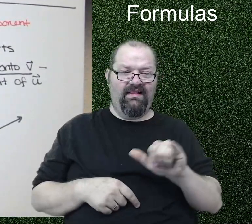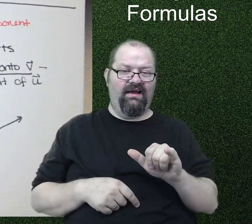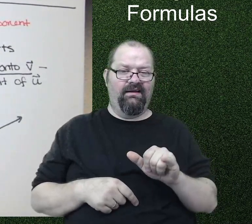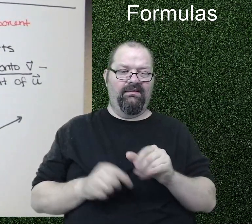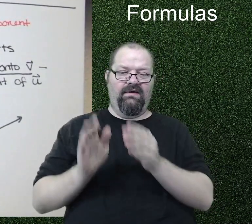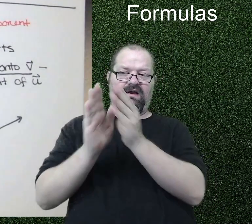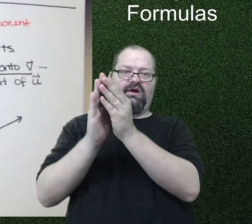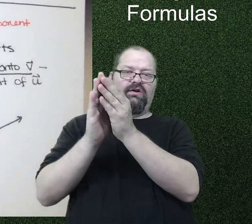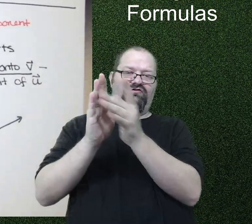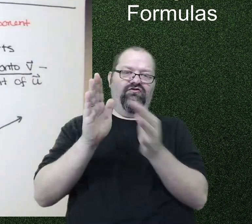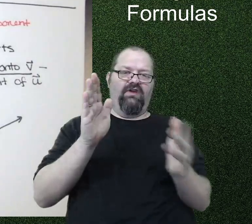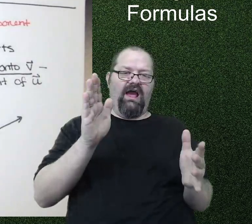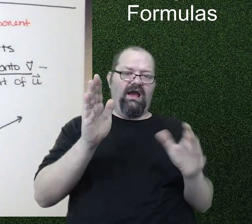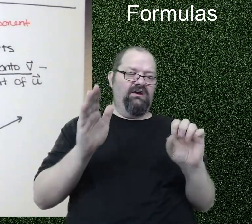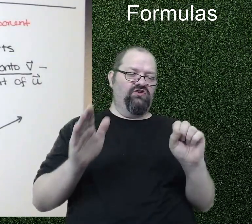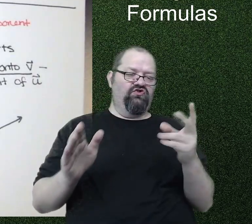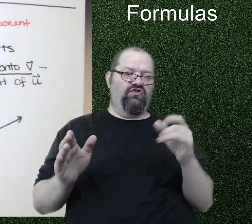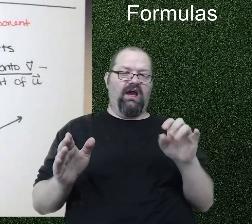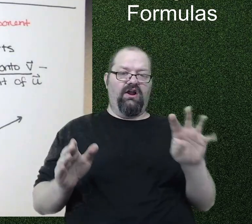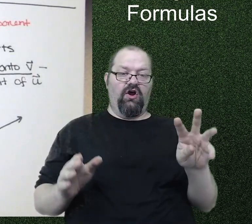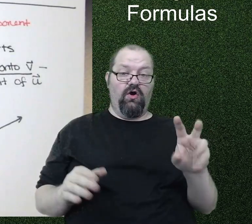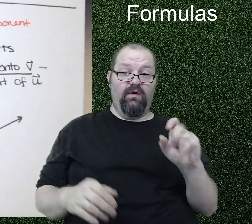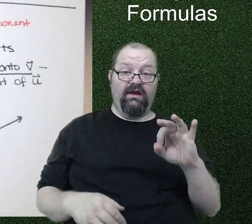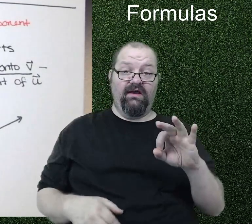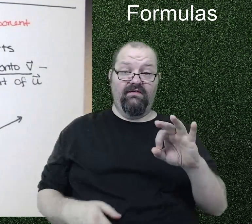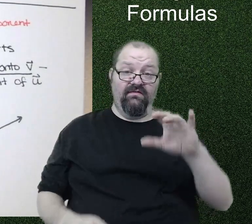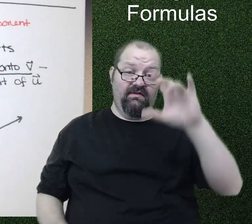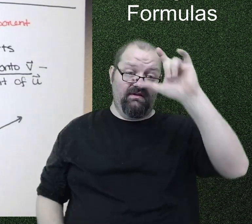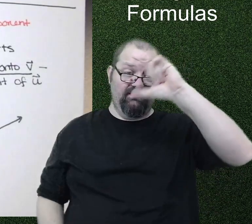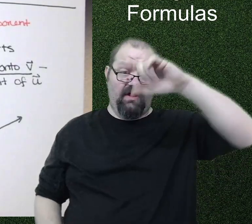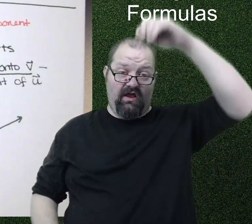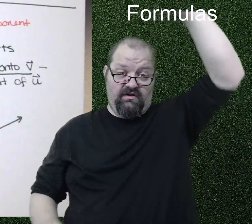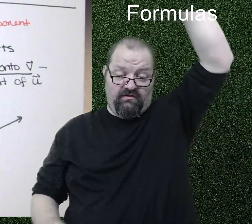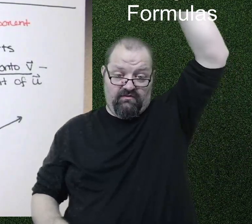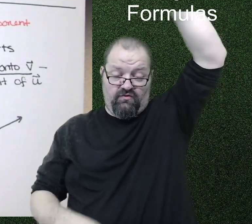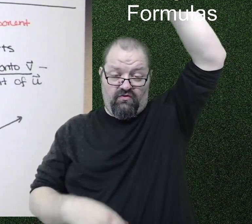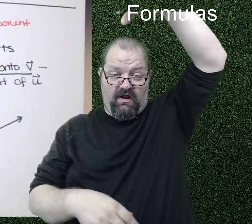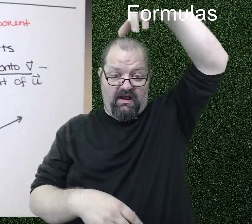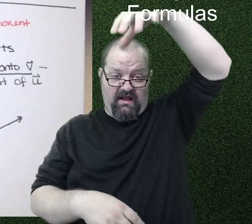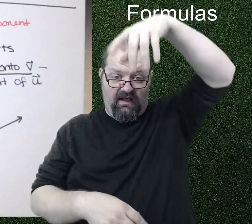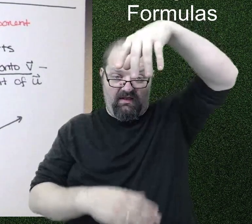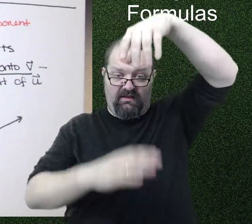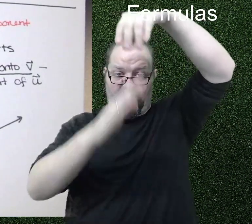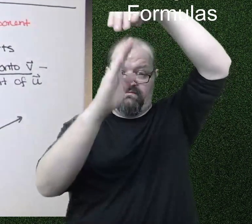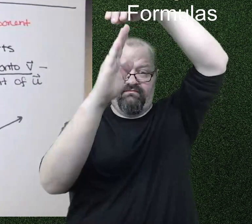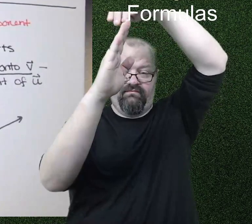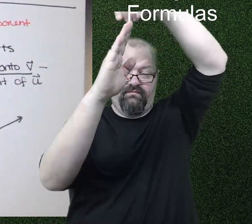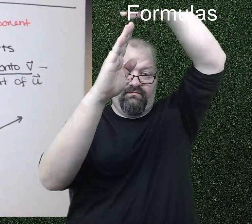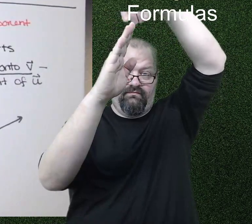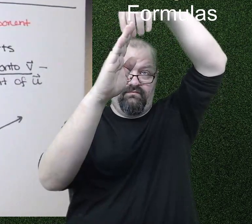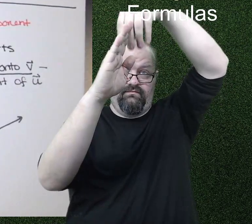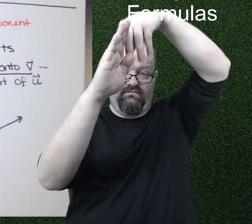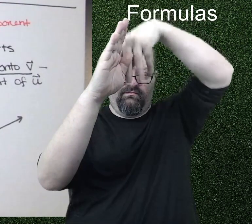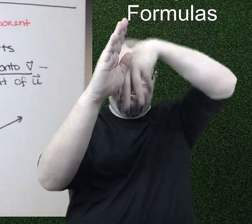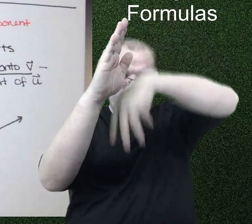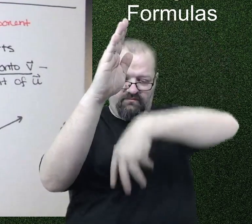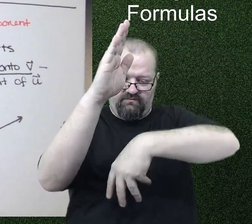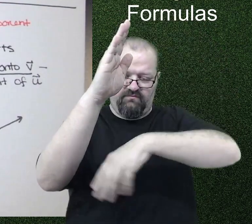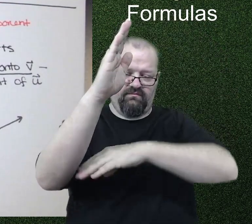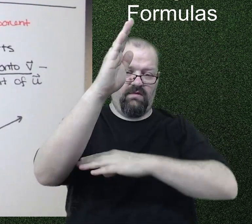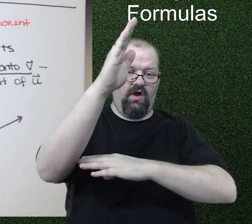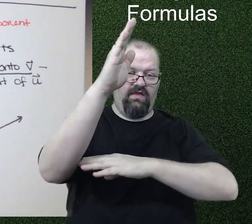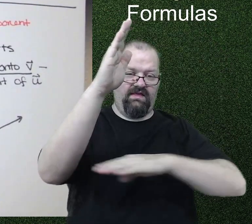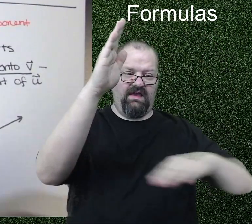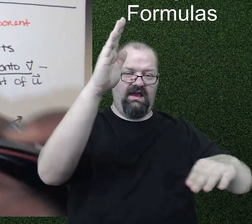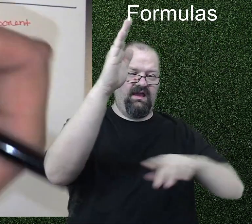being cast. Here, if the sun is directly above V, the shadow that V casts on the x-axis looks like